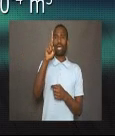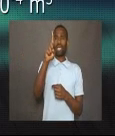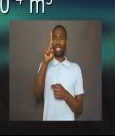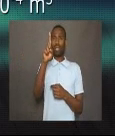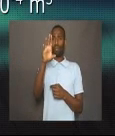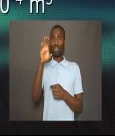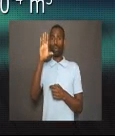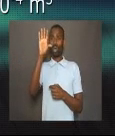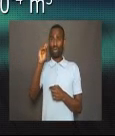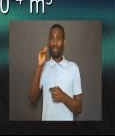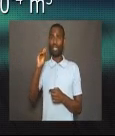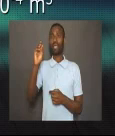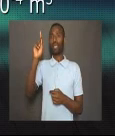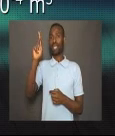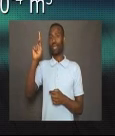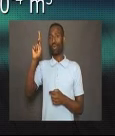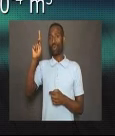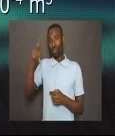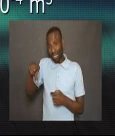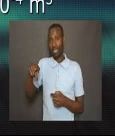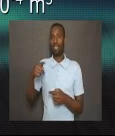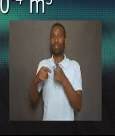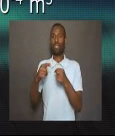150 kilopascals to